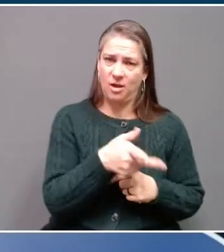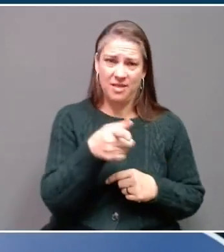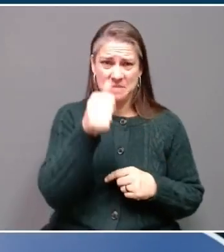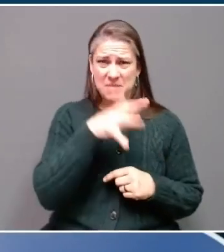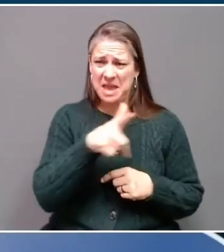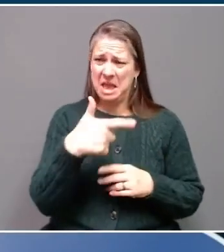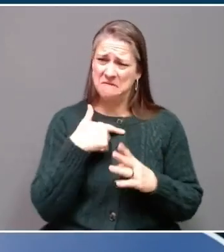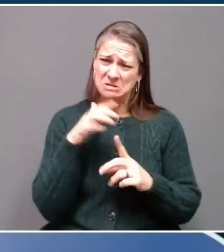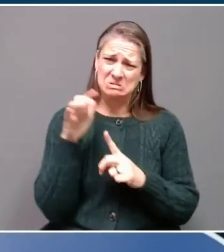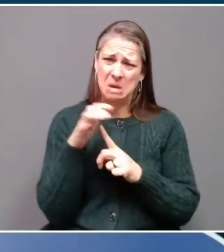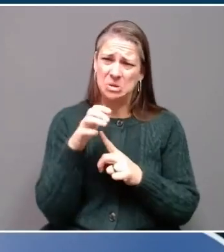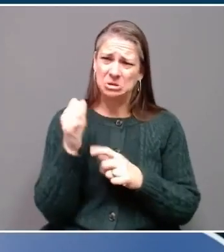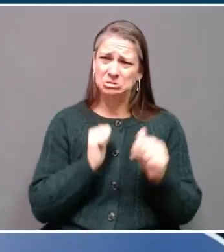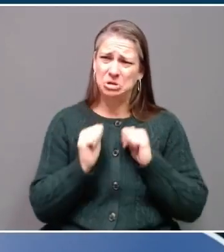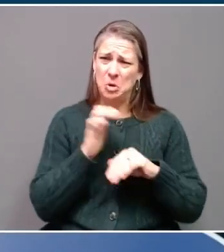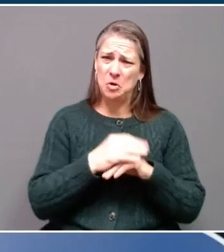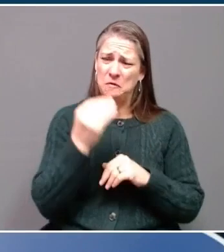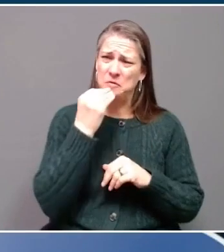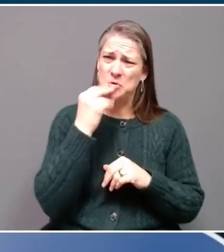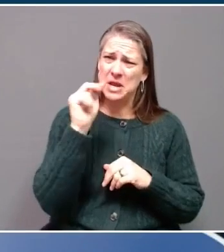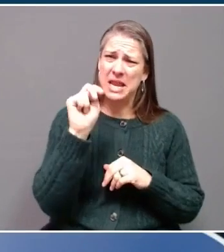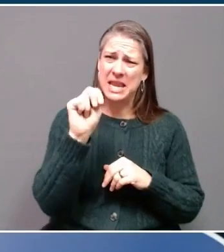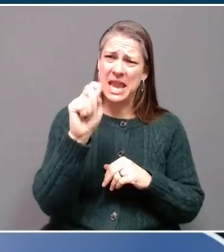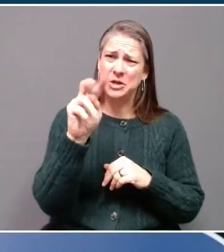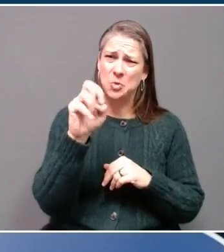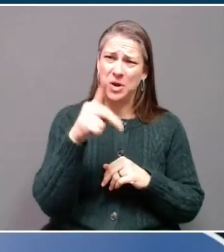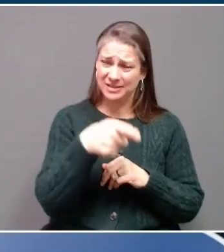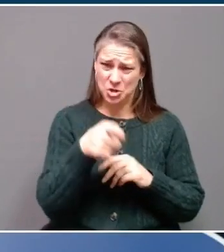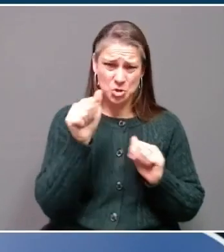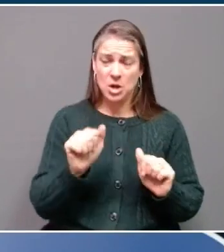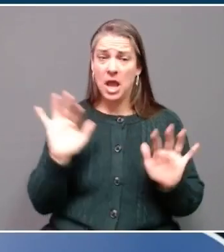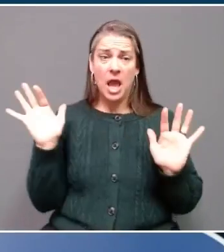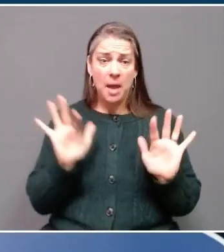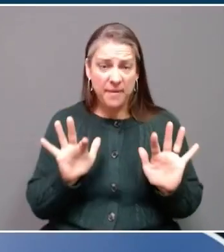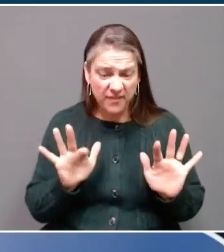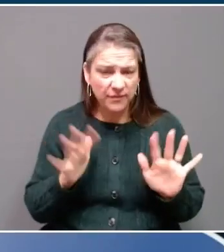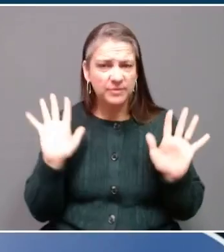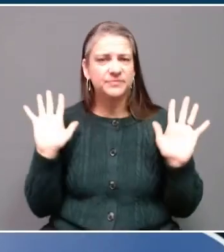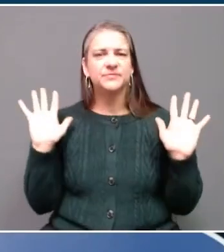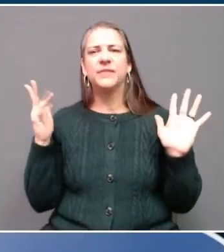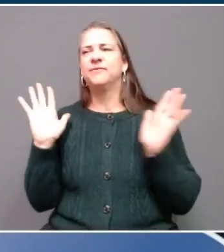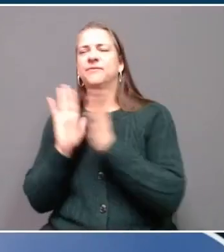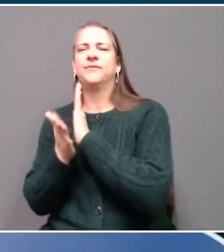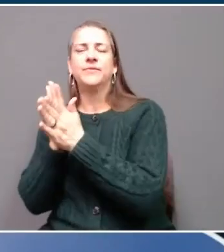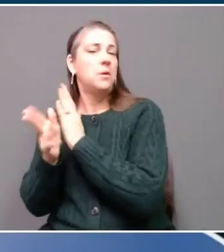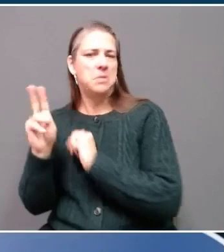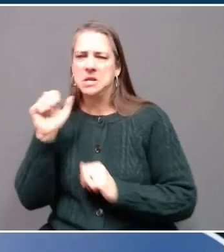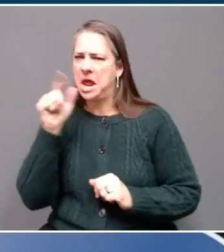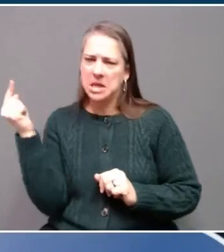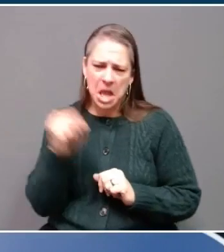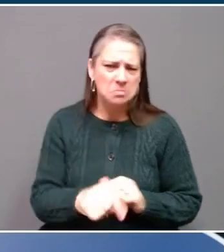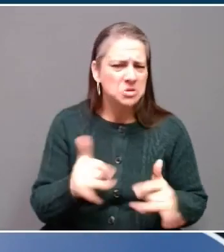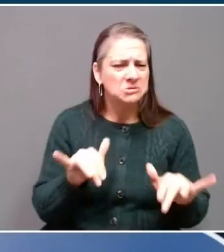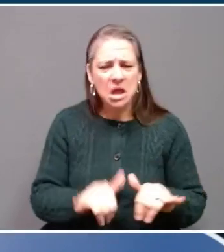Food Network easily could have spent just the amount of time that we'd asked in the beginning. He stayed and took pictures with everybody. He went to